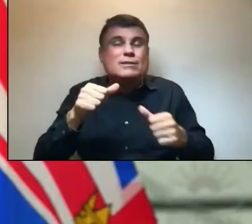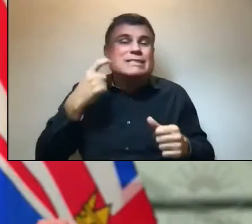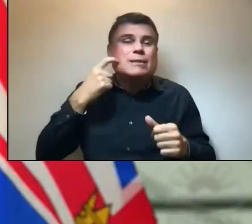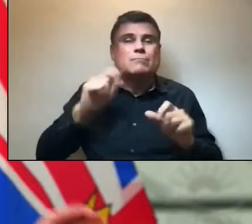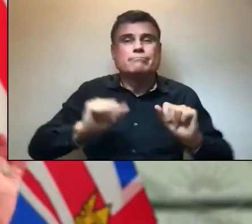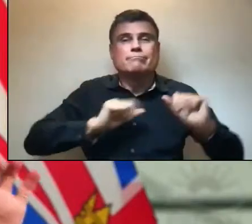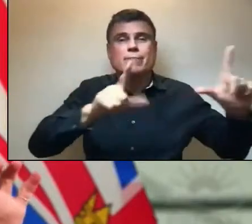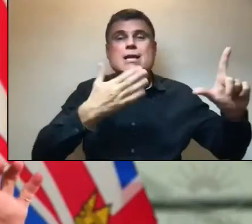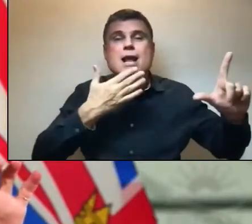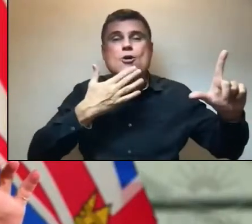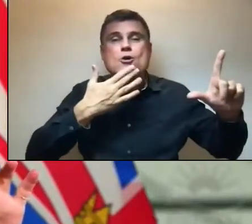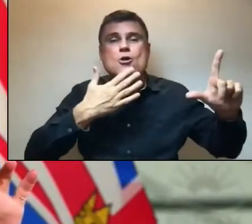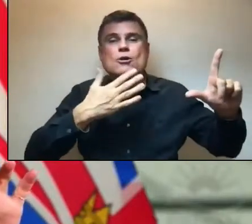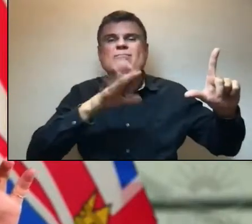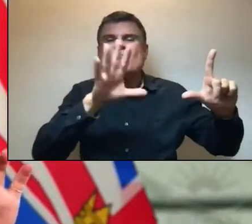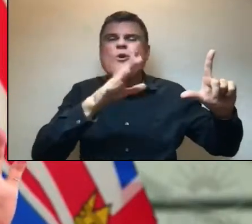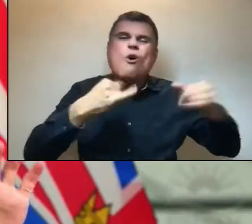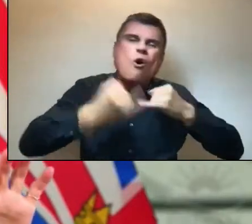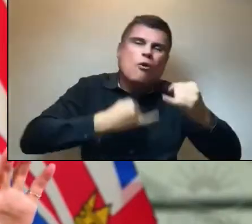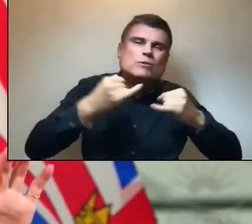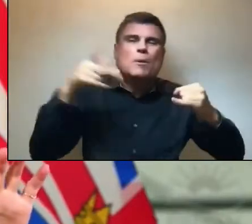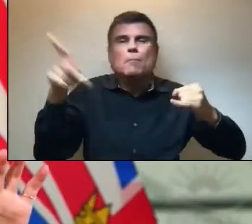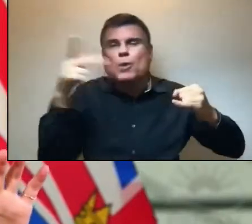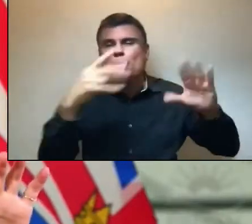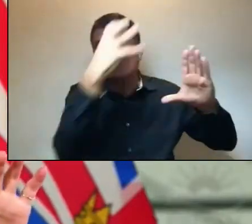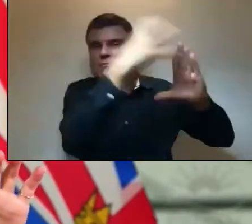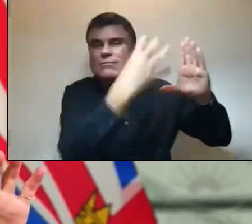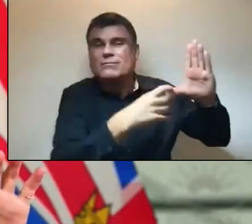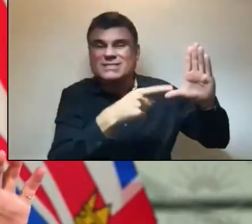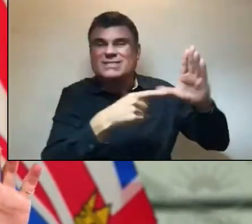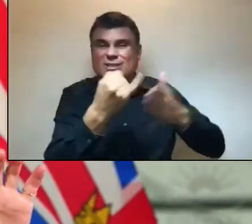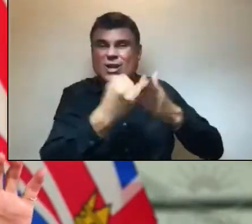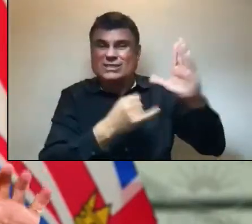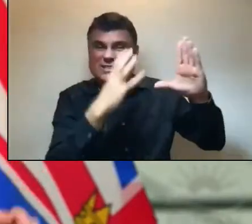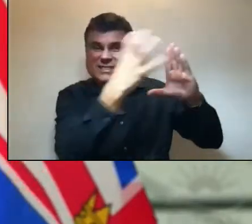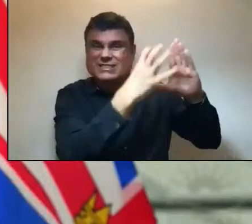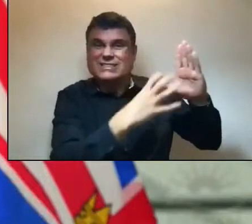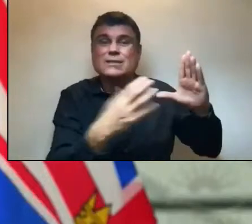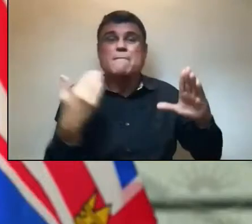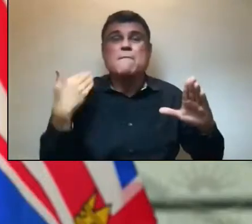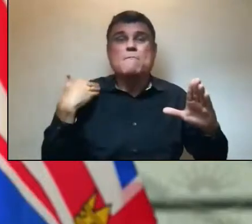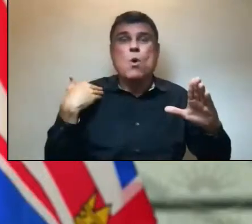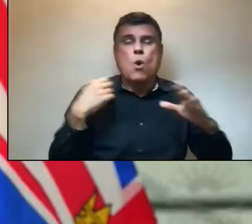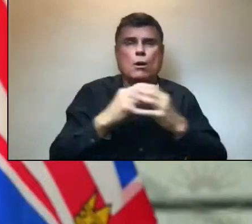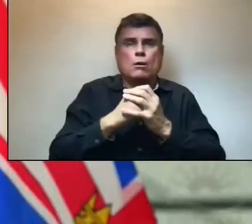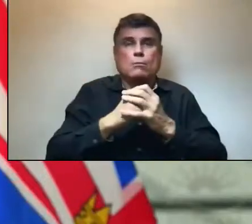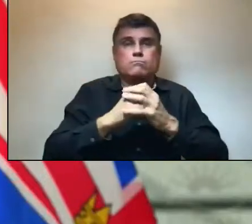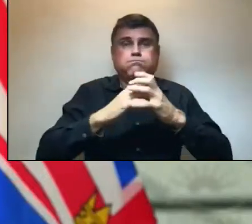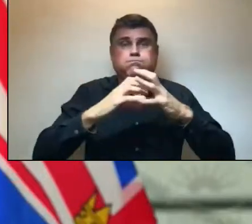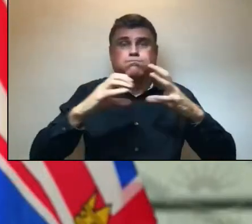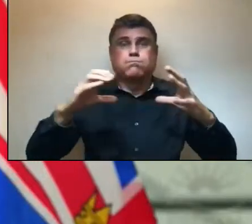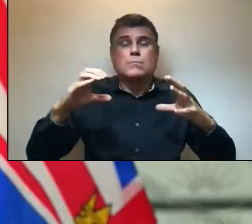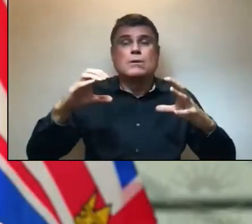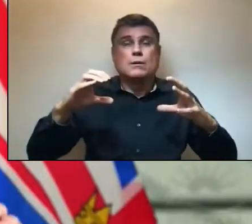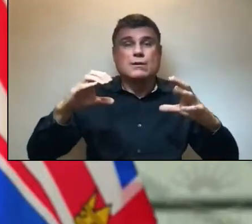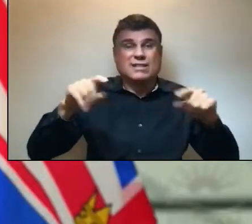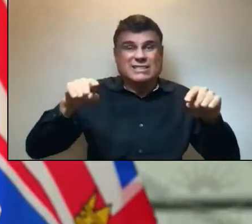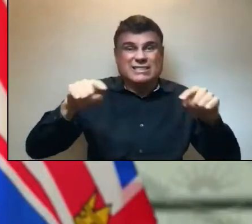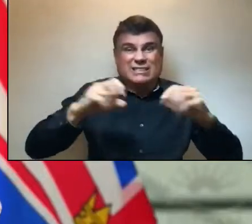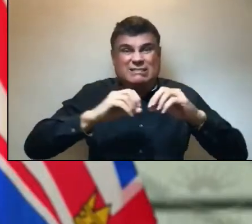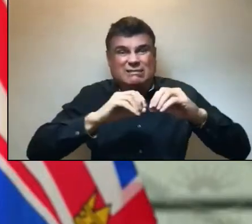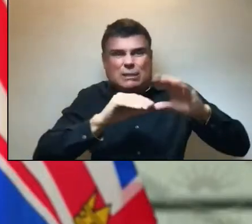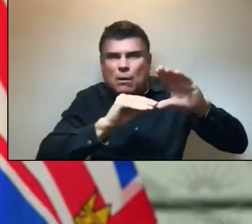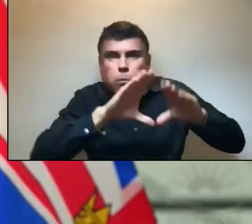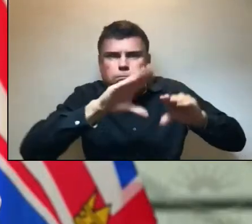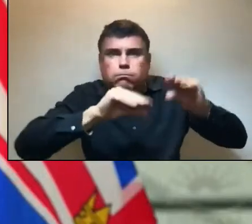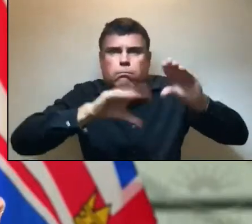we had a rise of gamma and alpha at the same time. And there was a